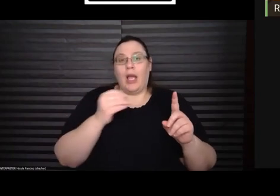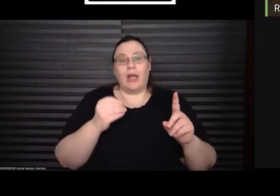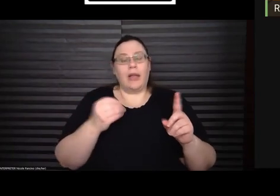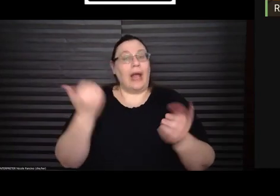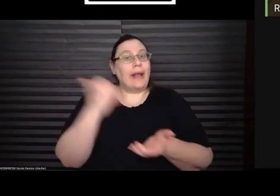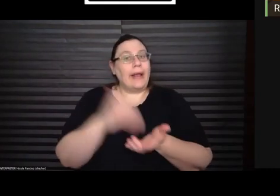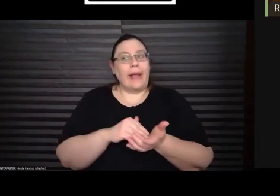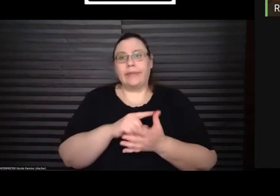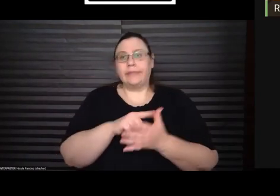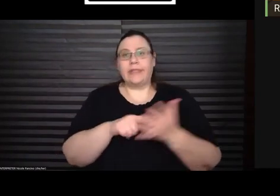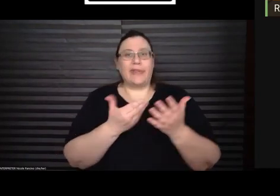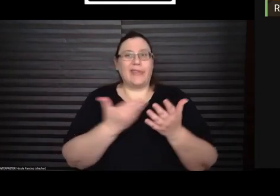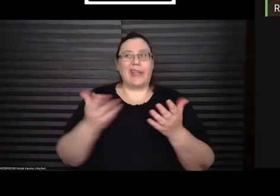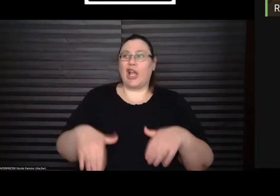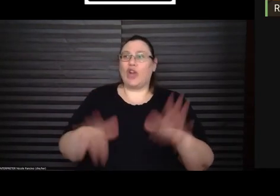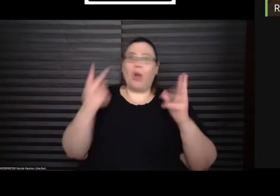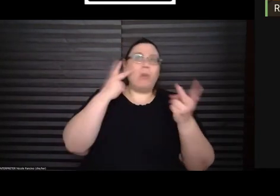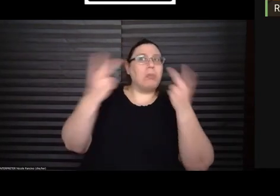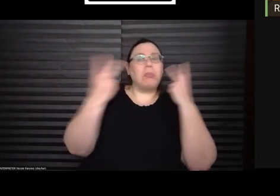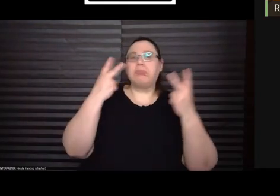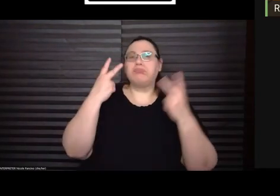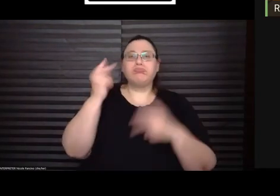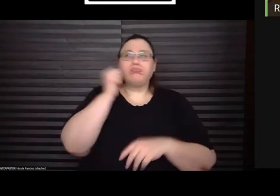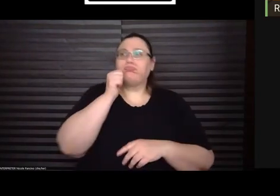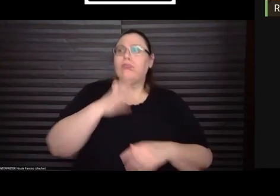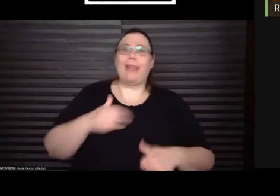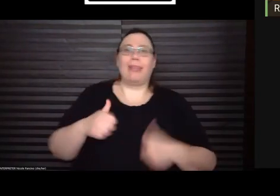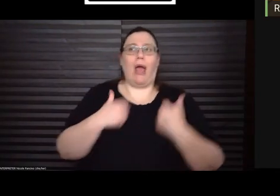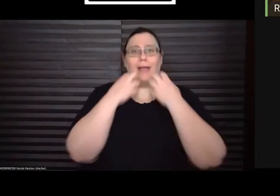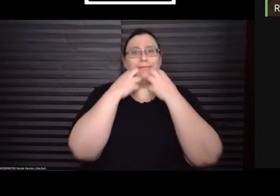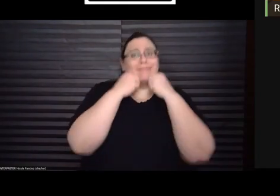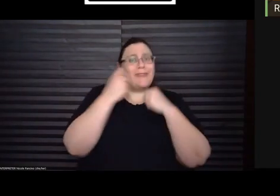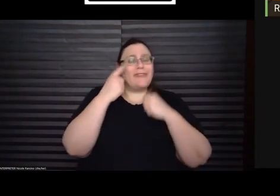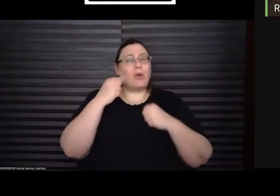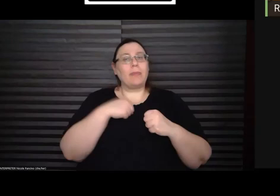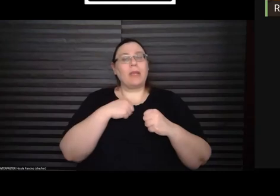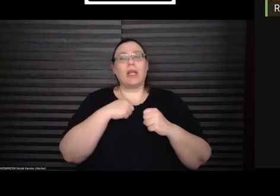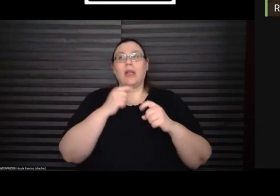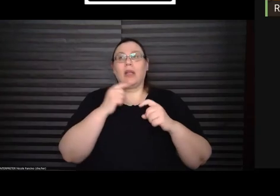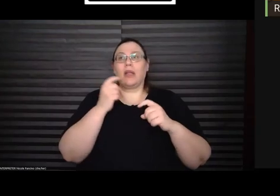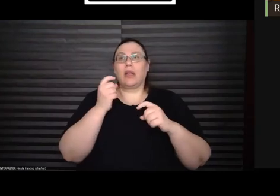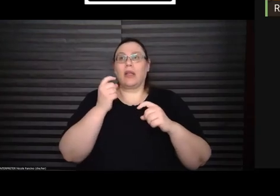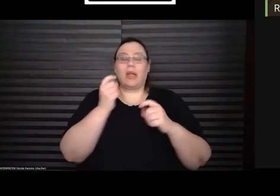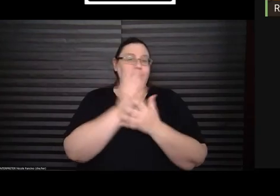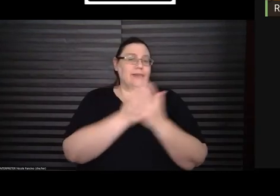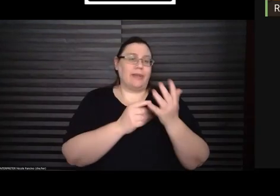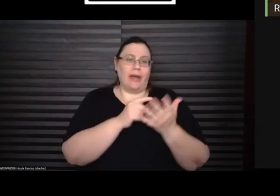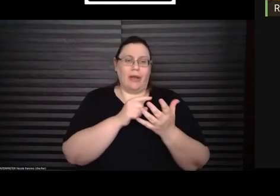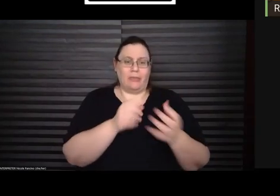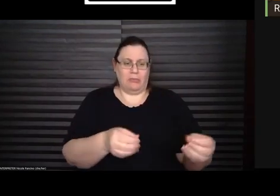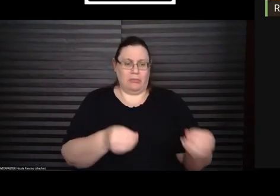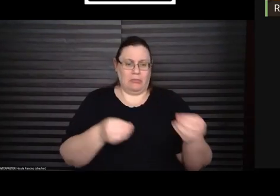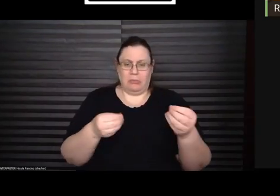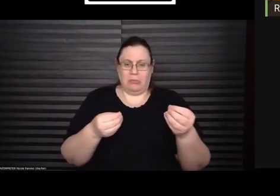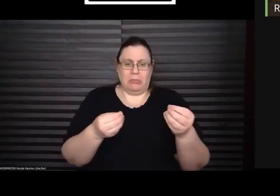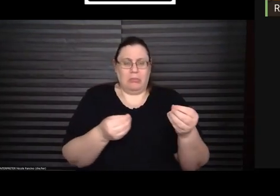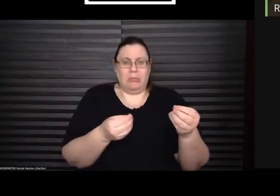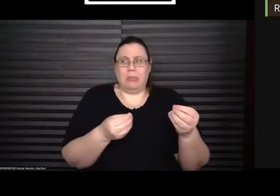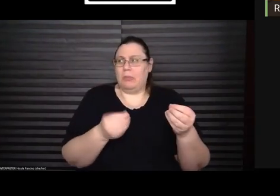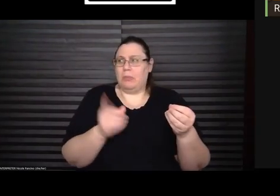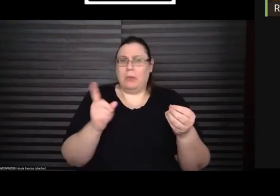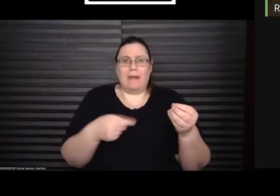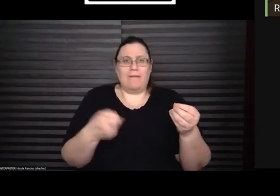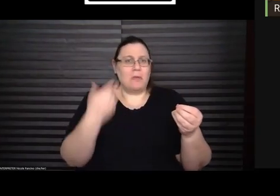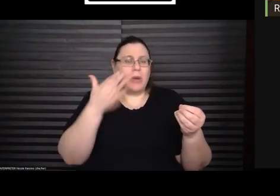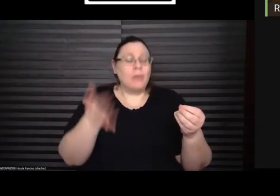know, and so once again, these were things that I'd grown up with that were really, you know, sort of precious to me. But, you know, I some of them I just didn't know, you know, I